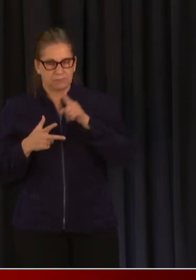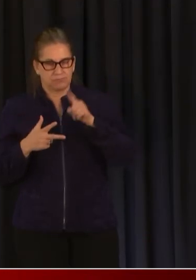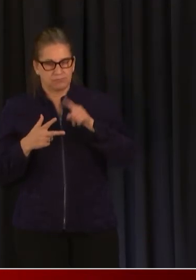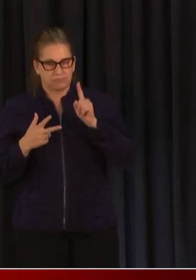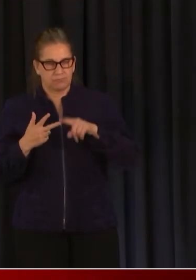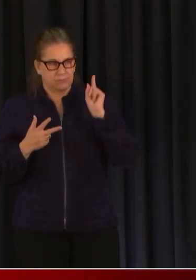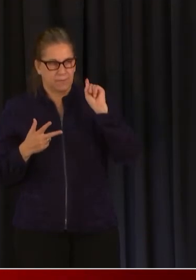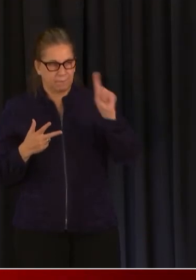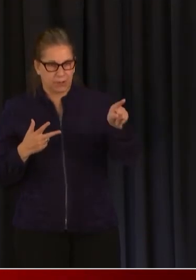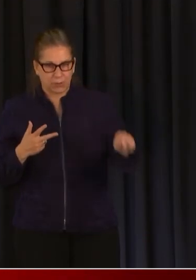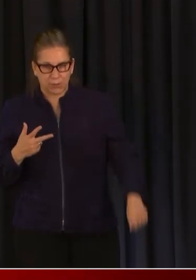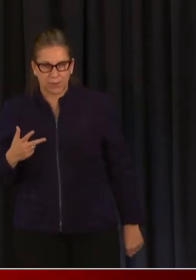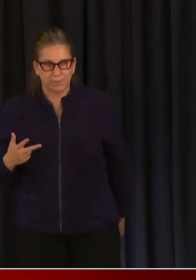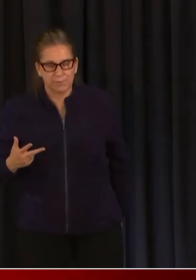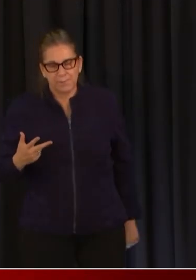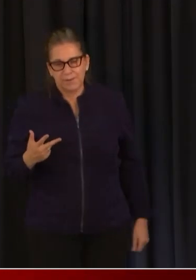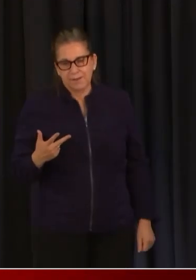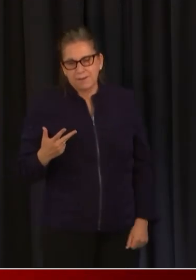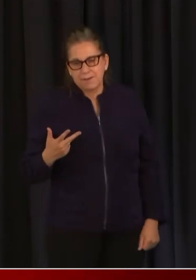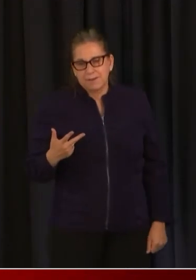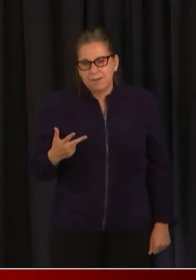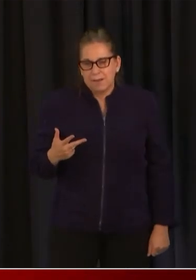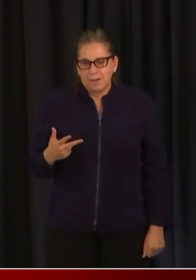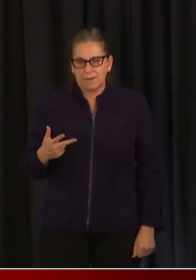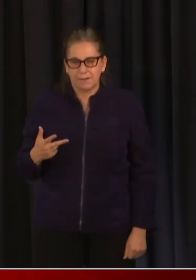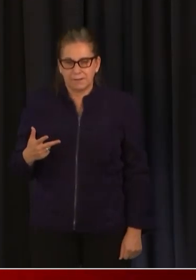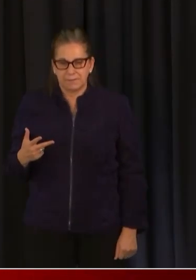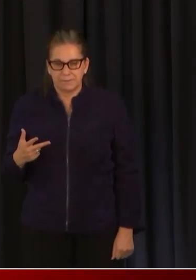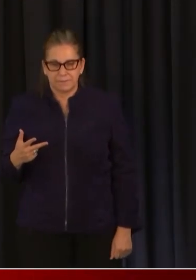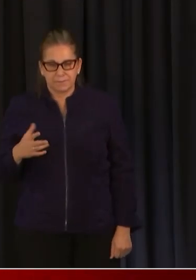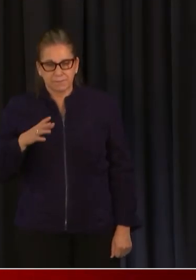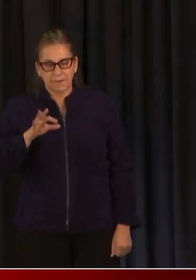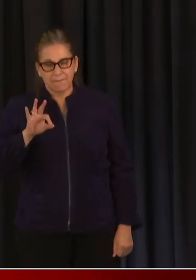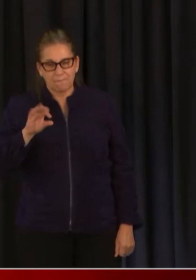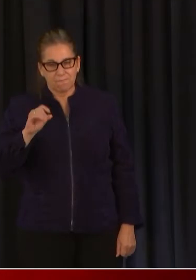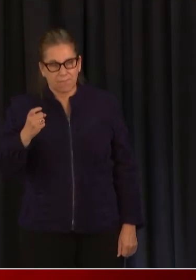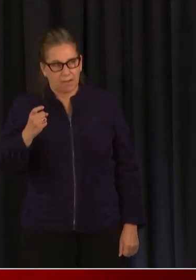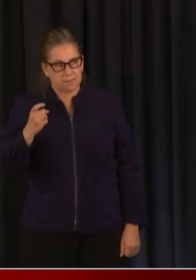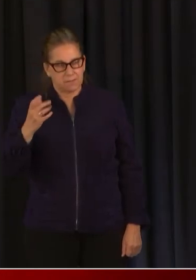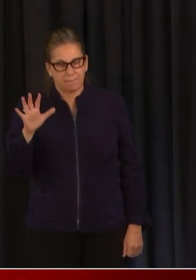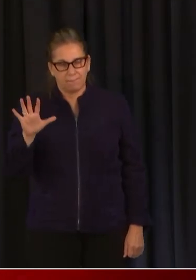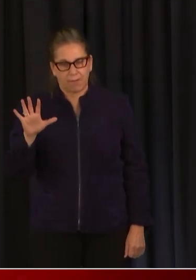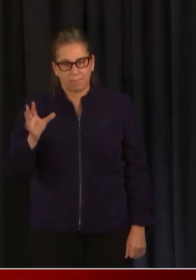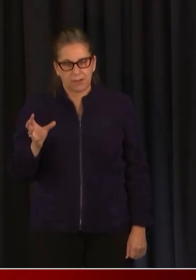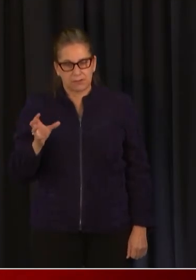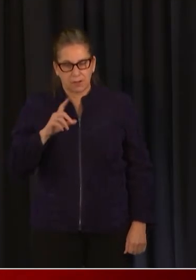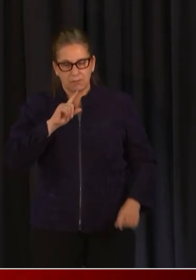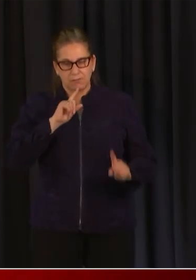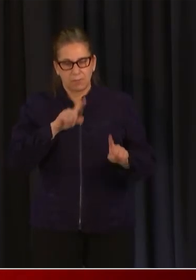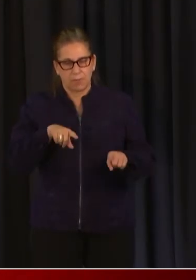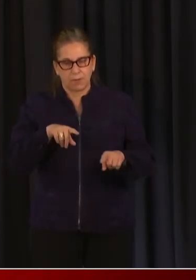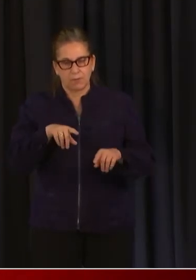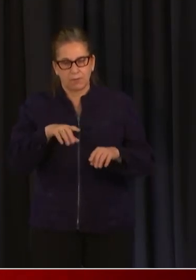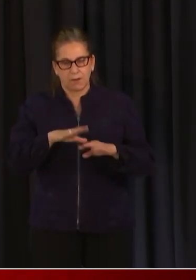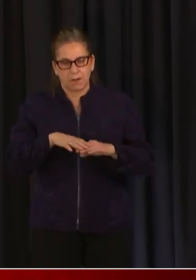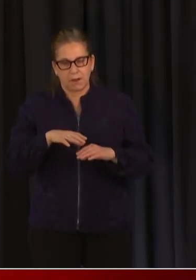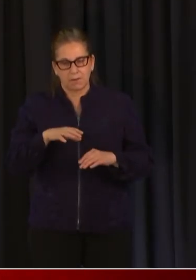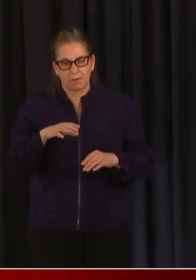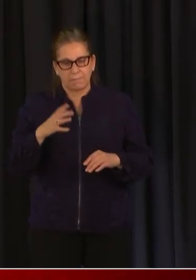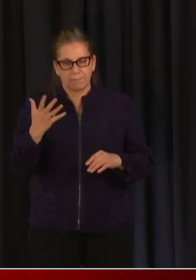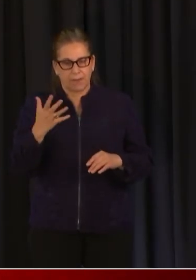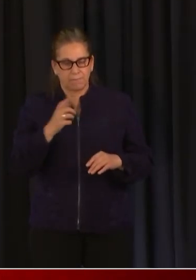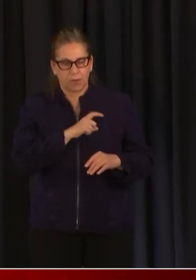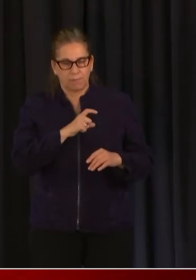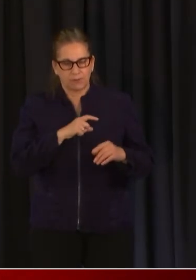Okay. if possible. This is in regard to Fox 5 reporting on 4 officers injured, 2 cruisers destroyed,